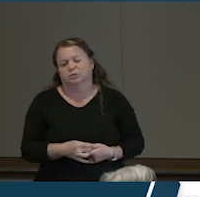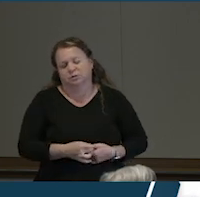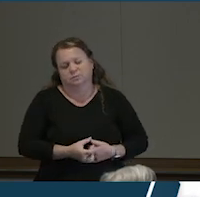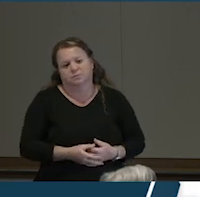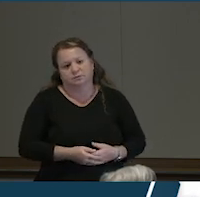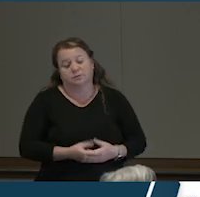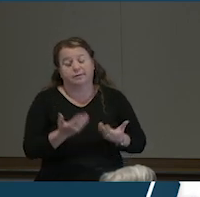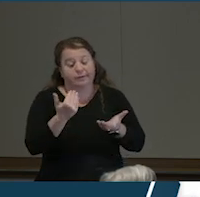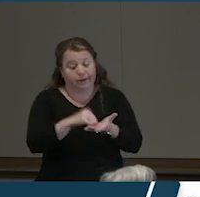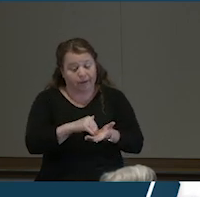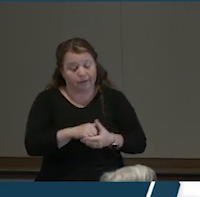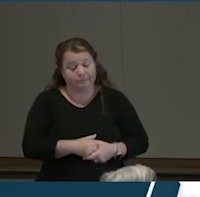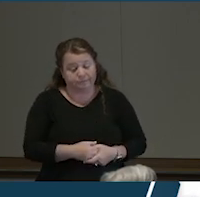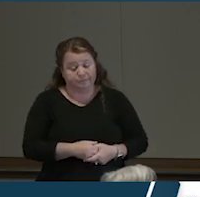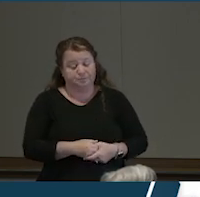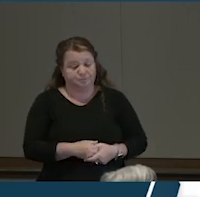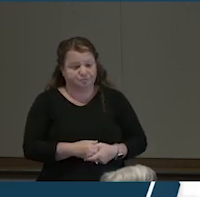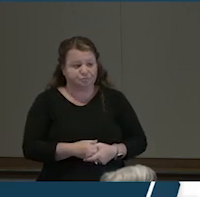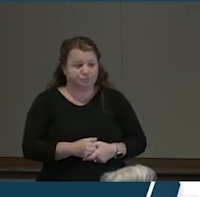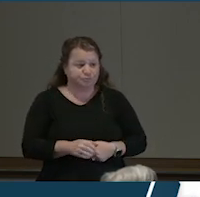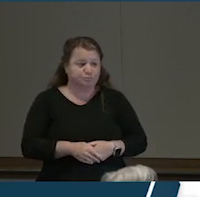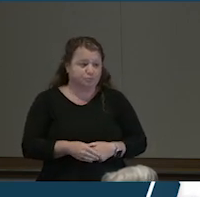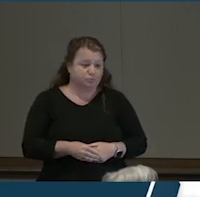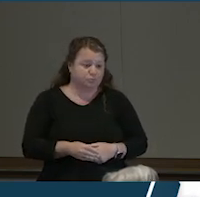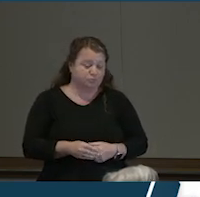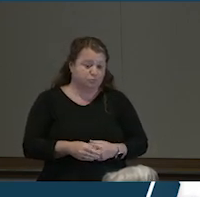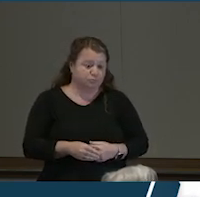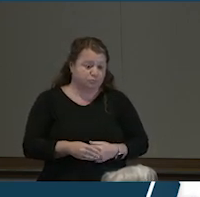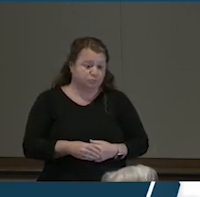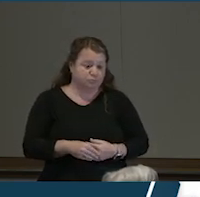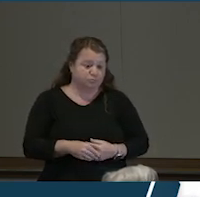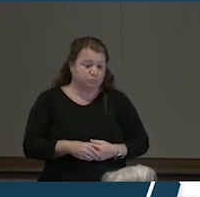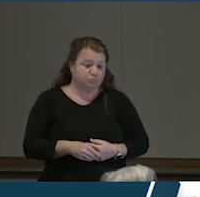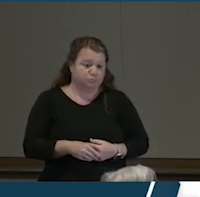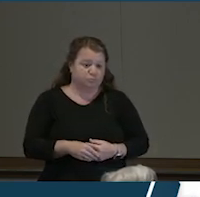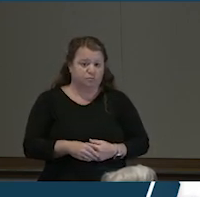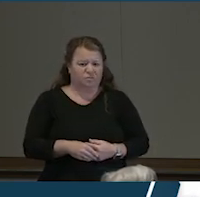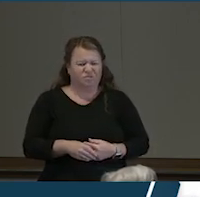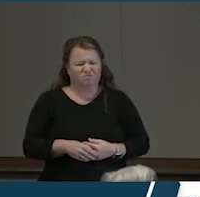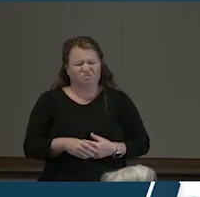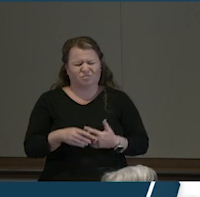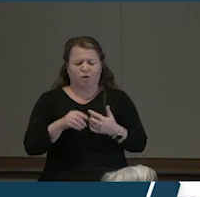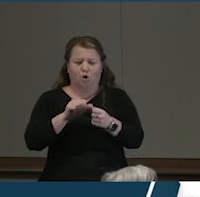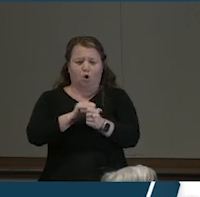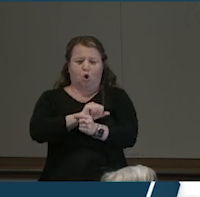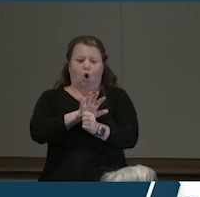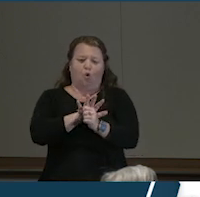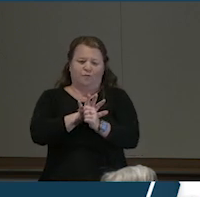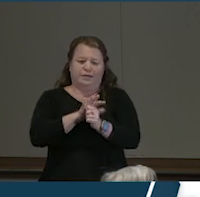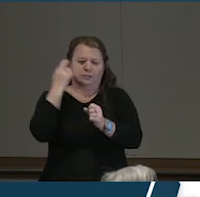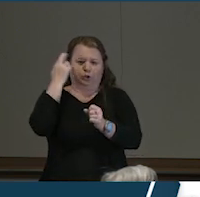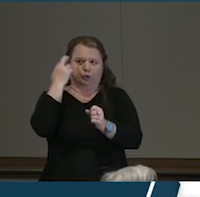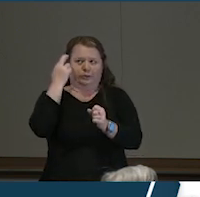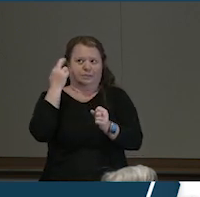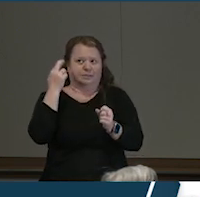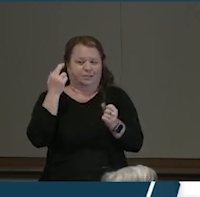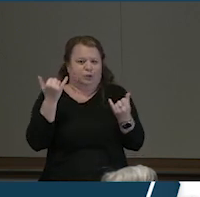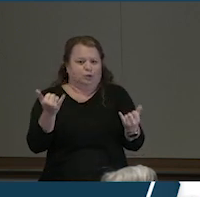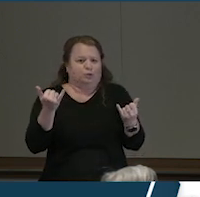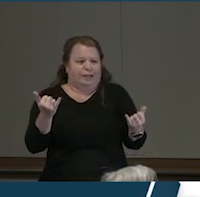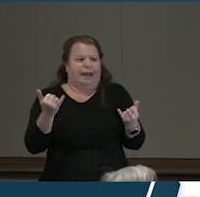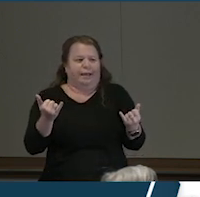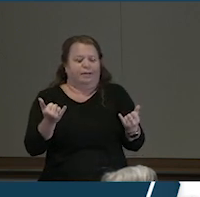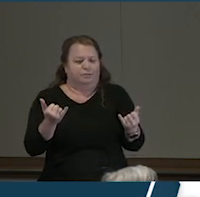I attribute not a whole lot, but a decent amount to COVID of where we are today, because it separated